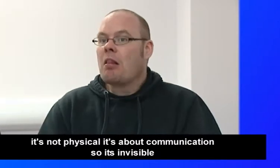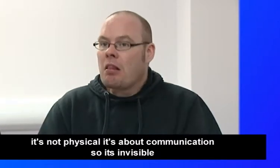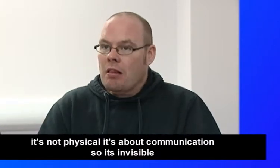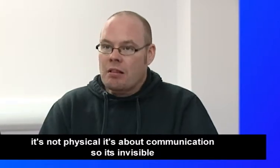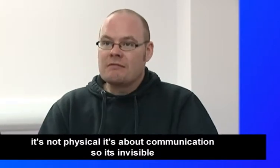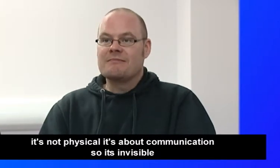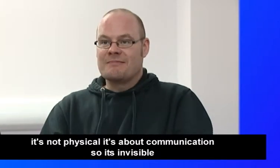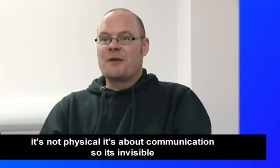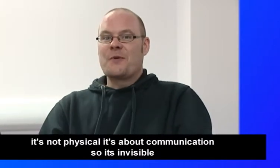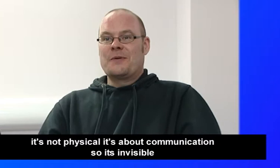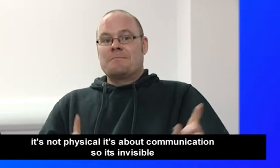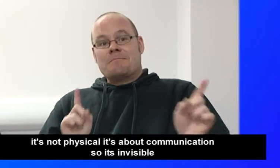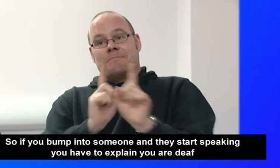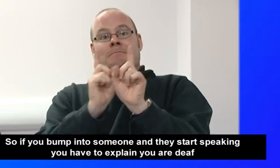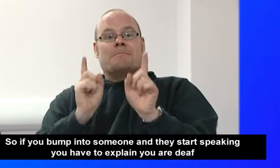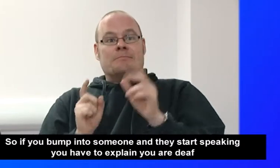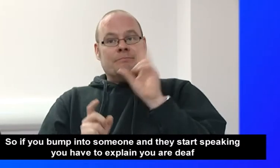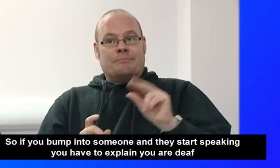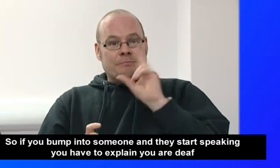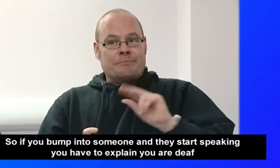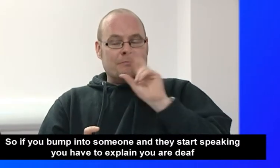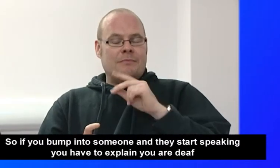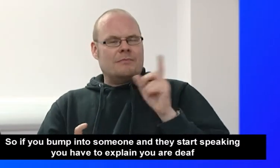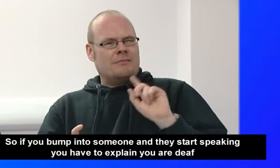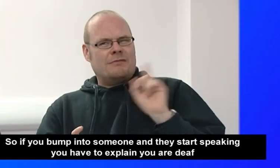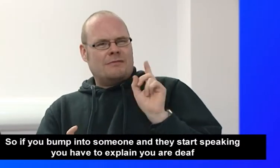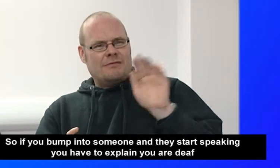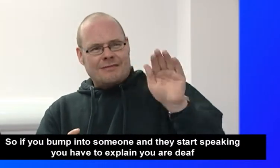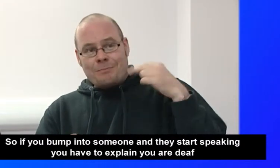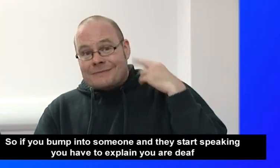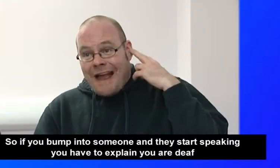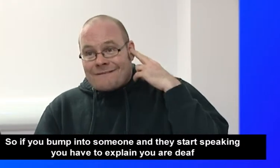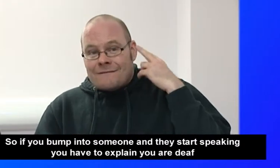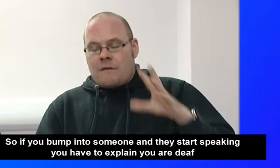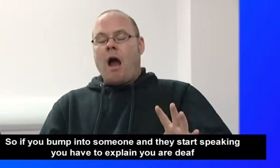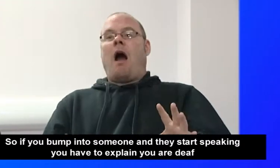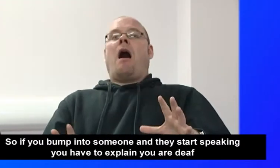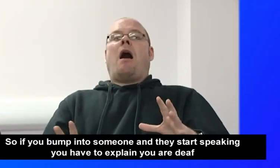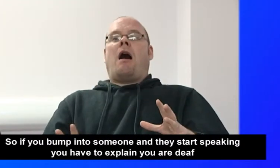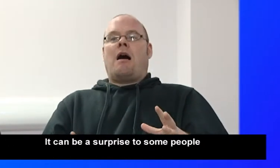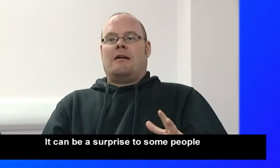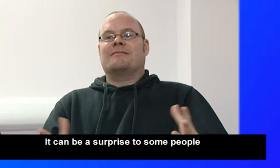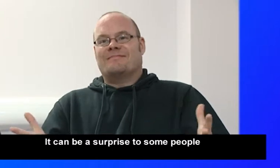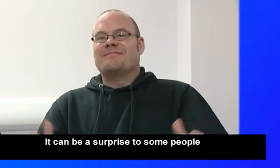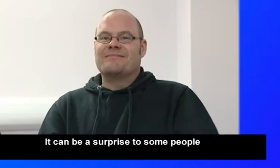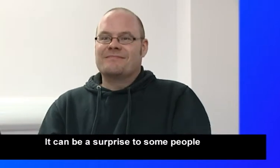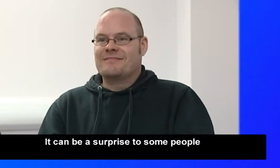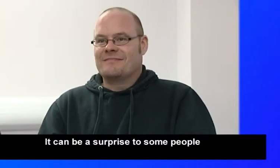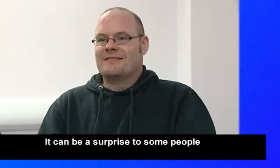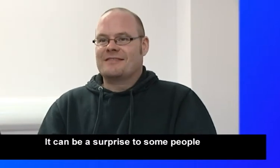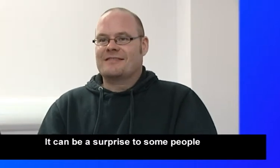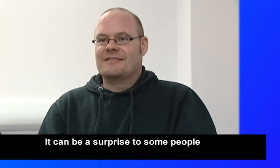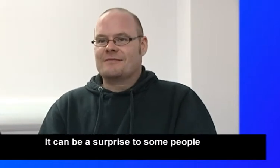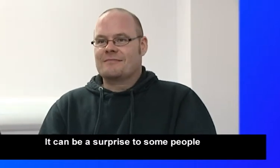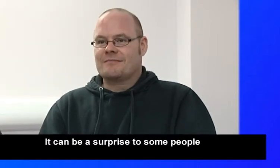invisible. So if you bump into someone and they start speaking, you have to explain you're deaf. It can be a surprise